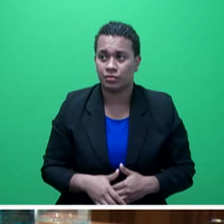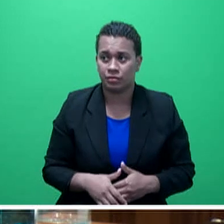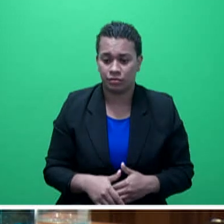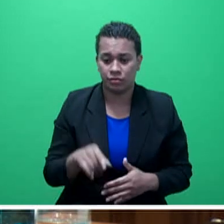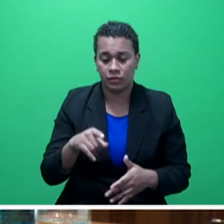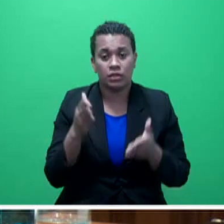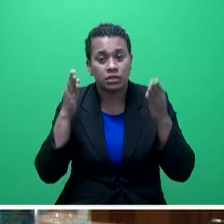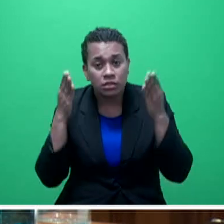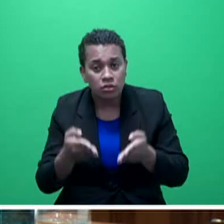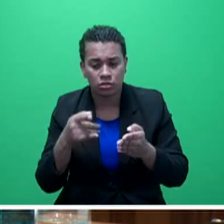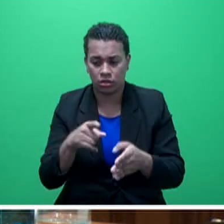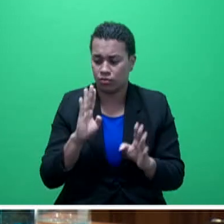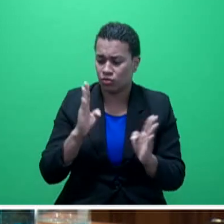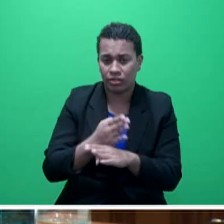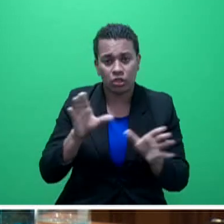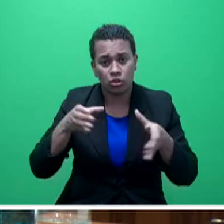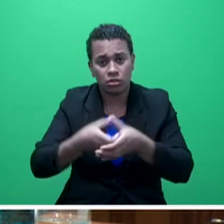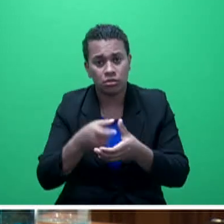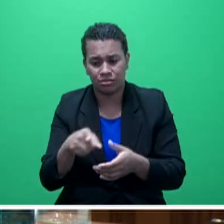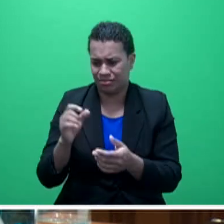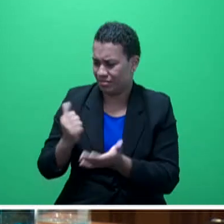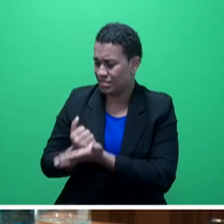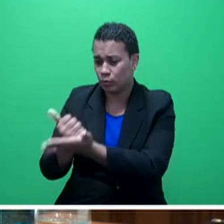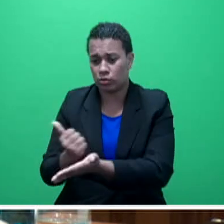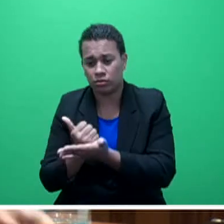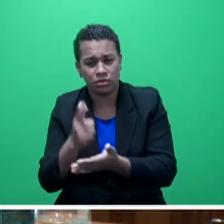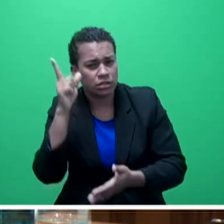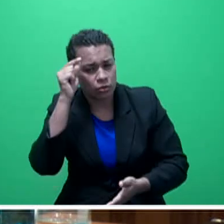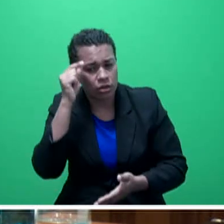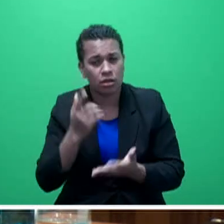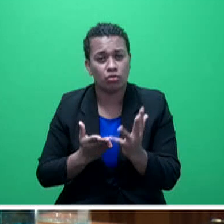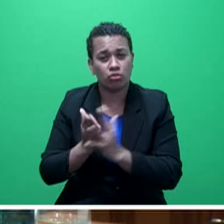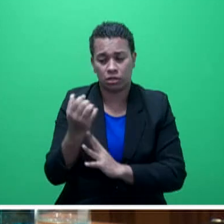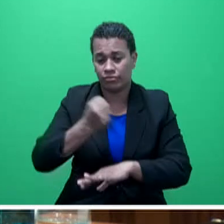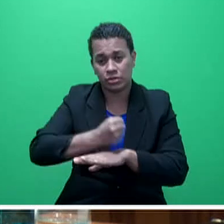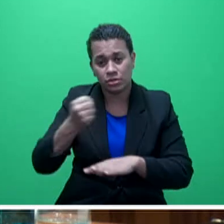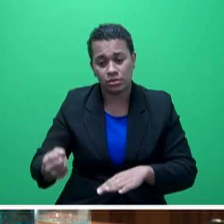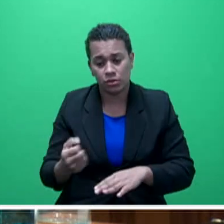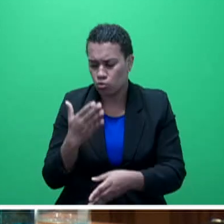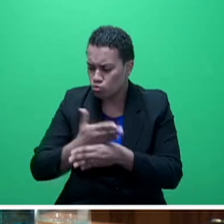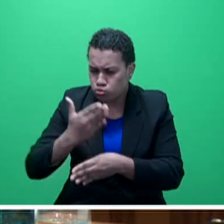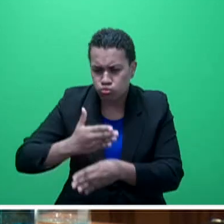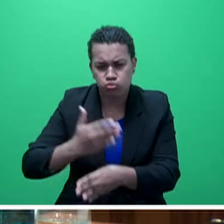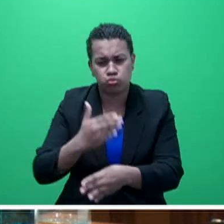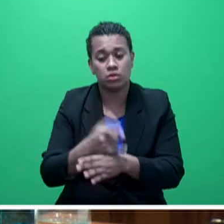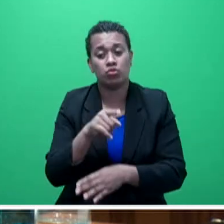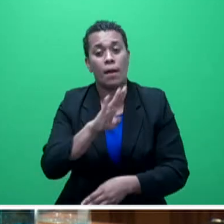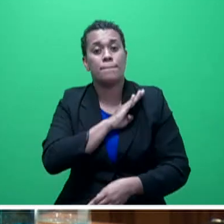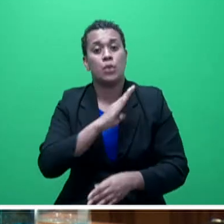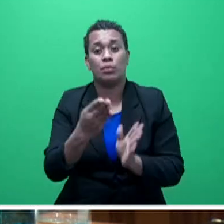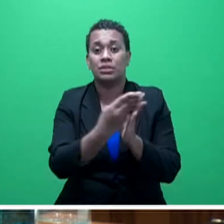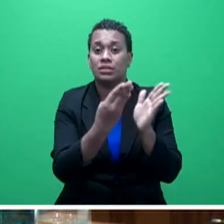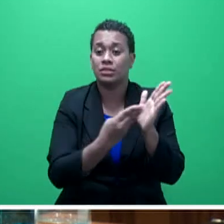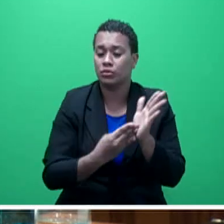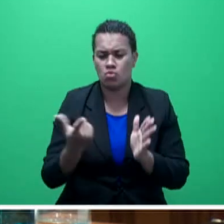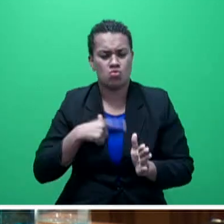industry, and supporting ordinary Fijians through government initiatives. It is a bold budget because the service turnover